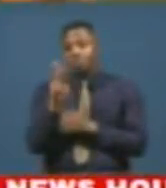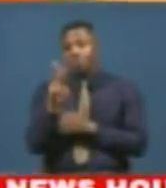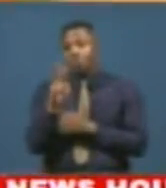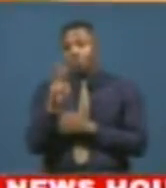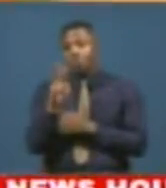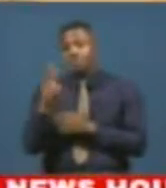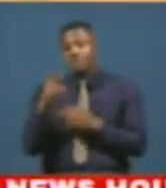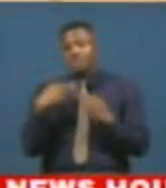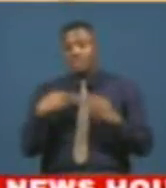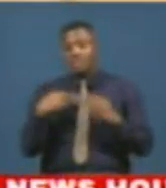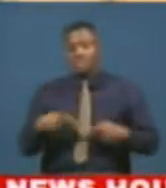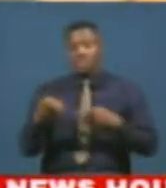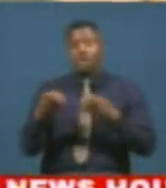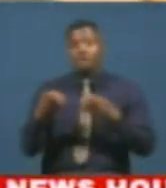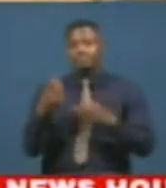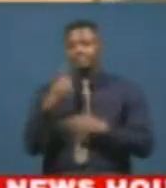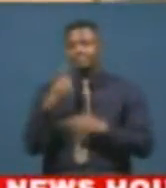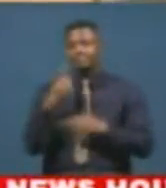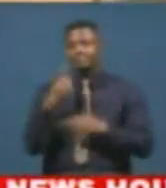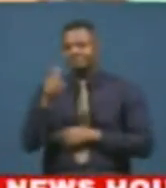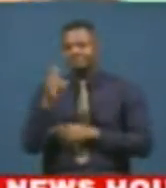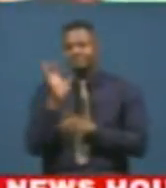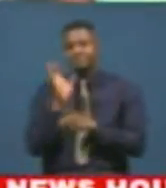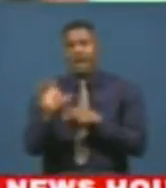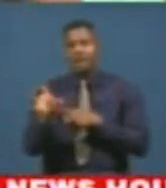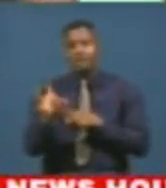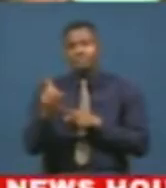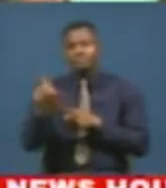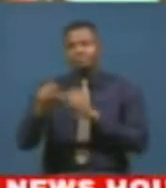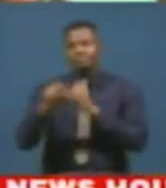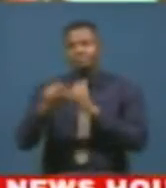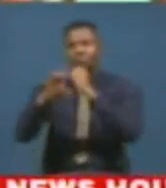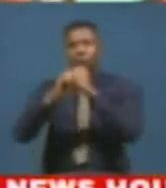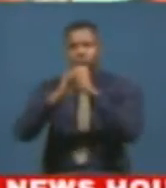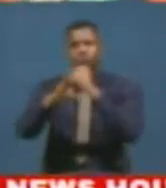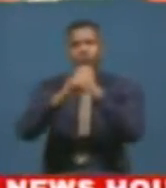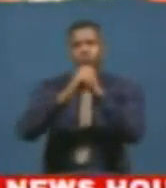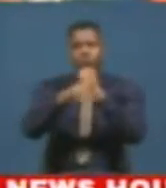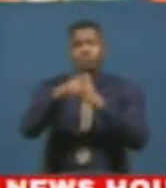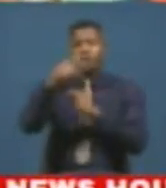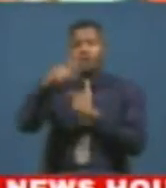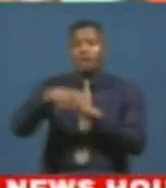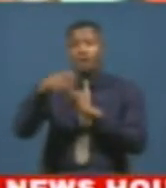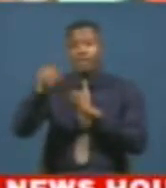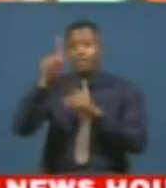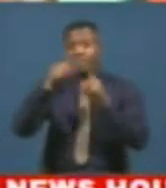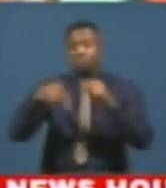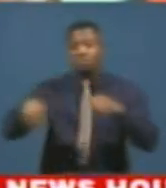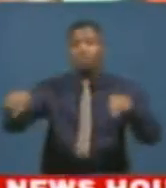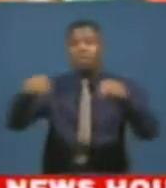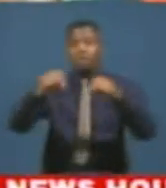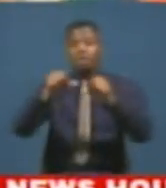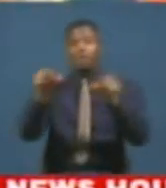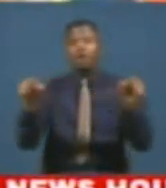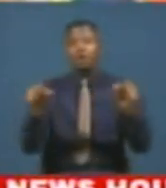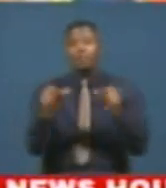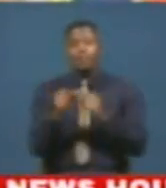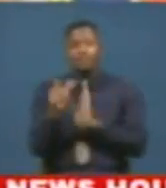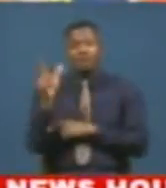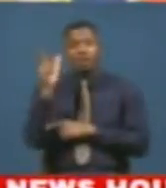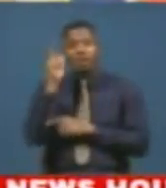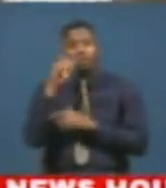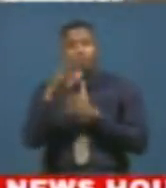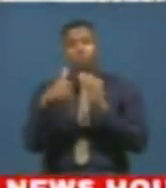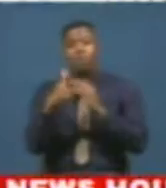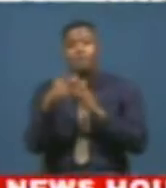Health Directorate, has intensified its sensitization on the need for the people in the area to adhere to all the